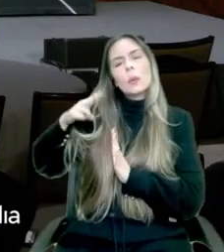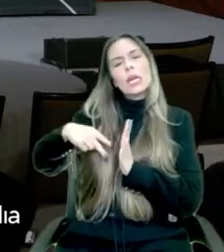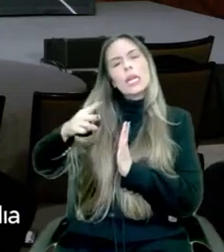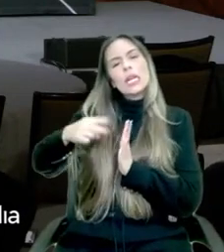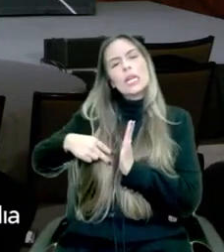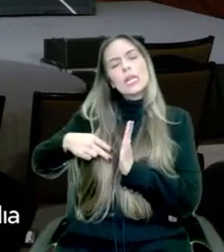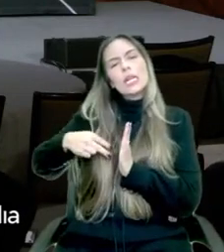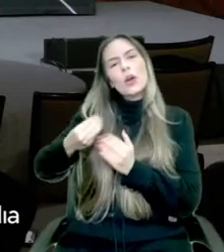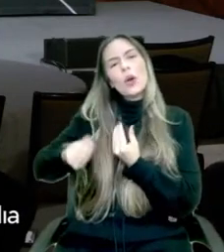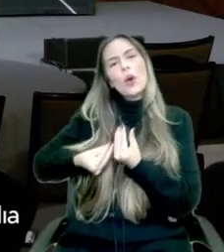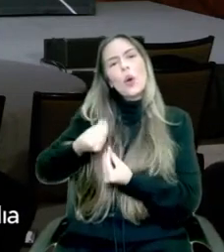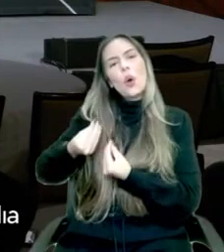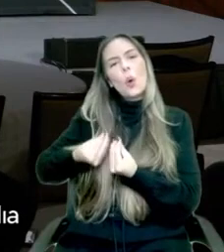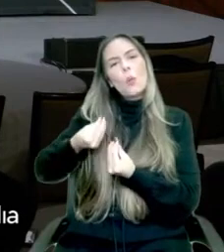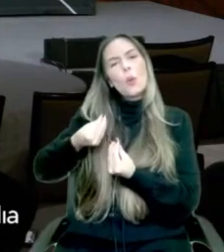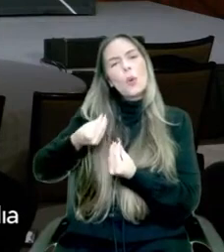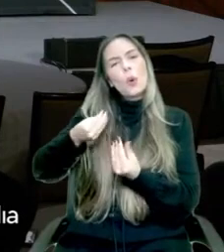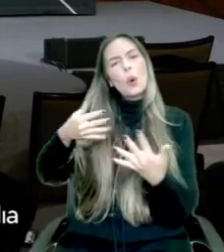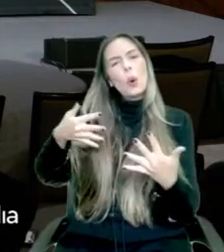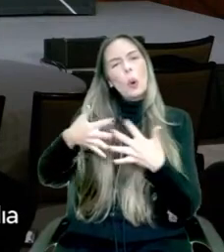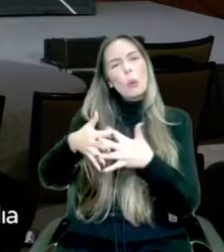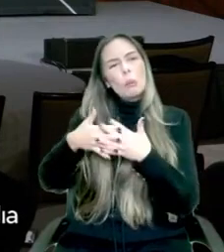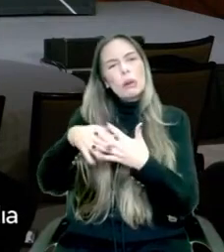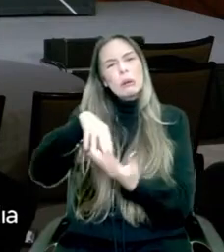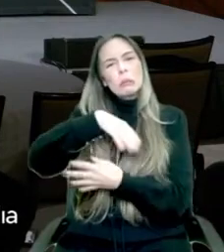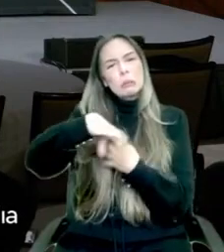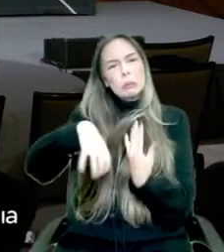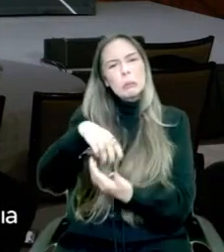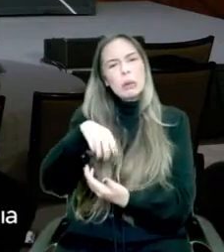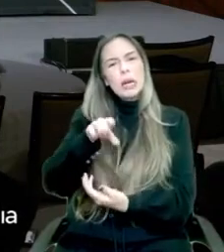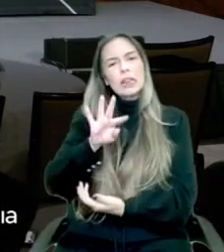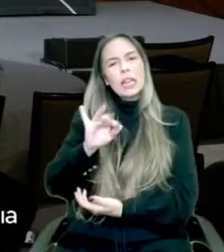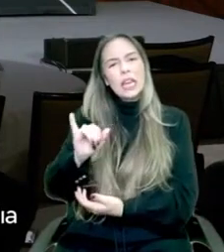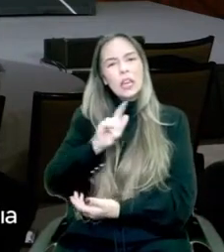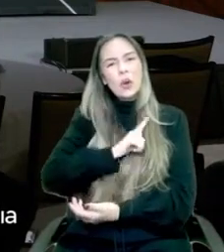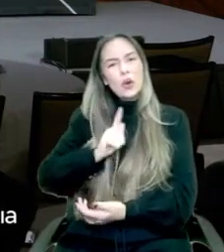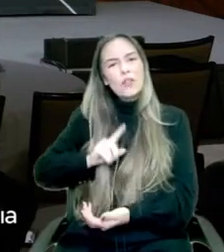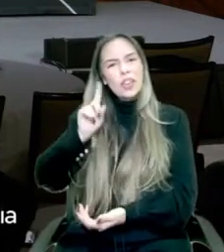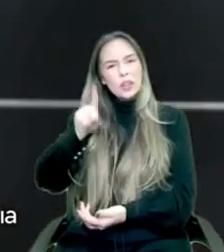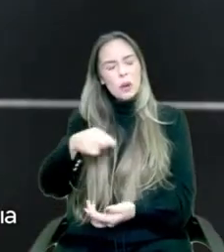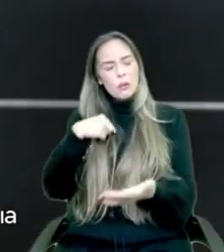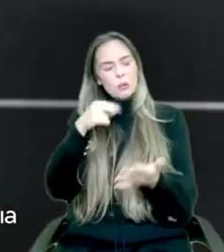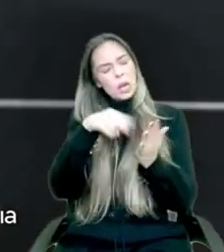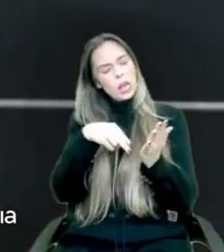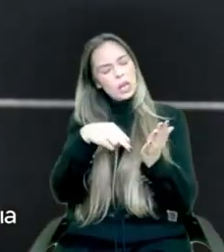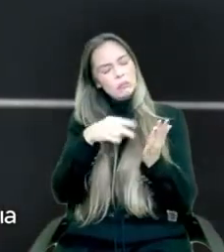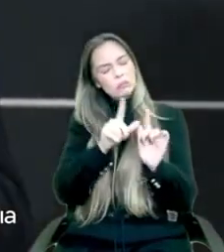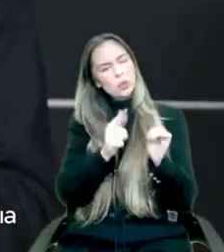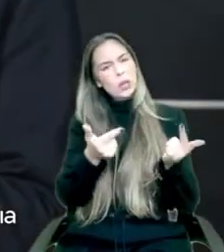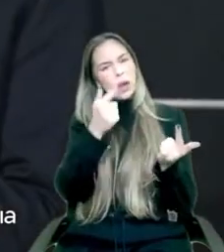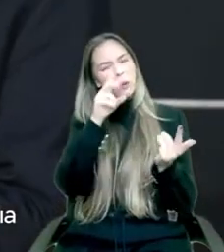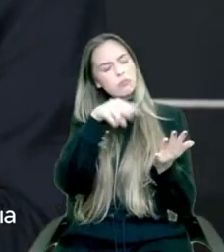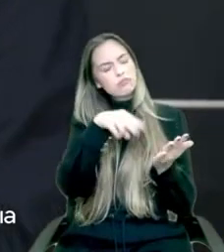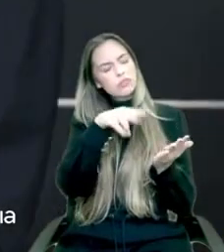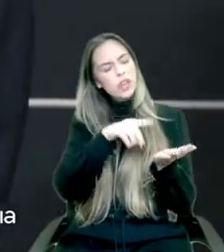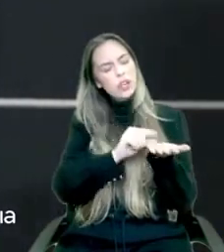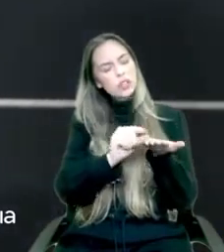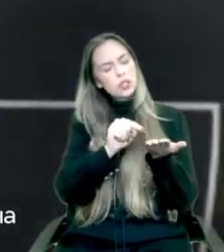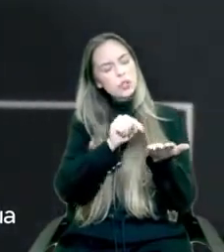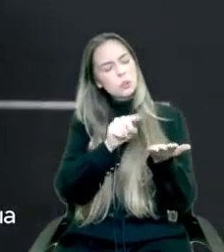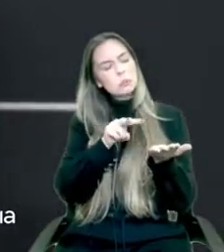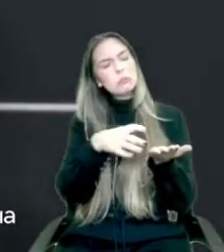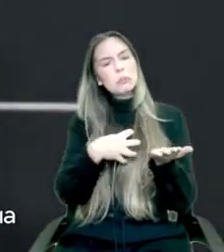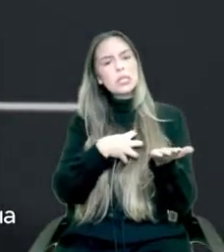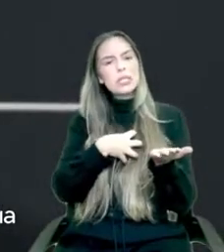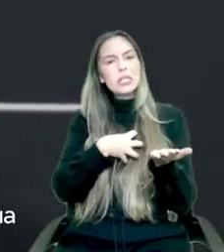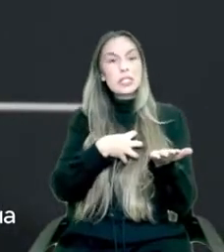up government IT is. I must have been reading a newspaper article or something. And being the very modest person that I am,